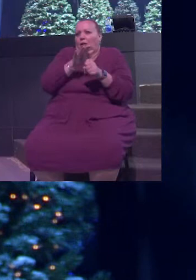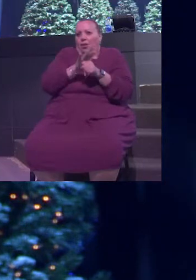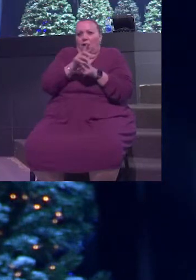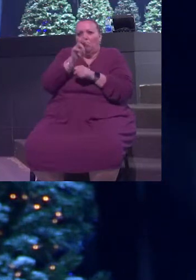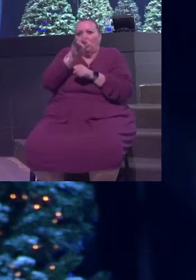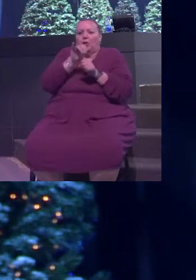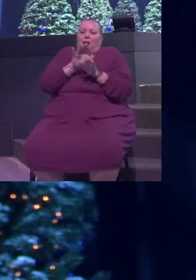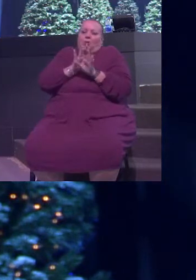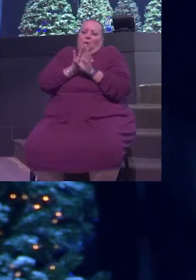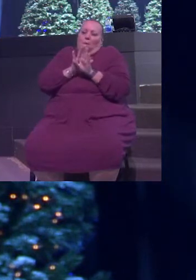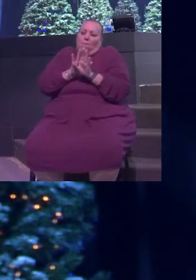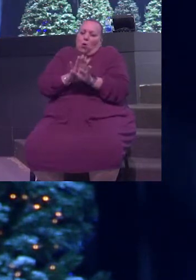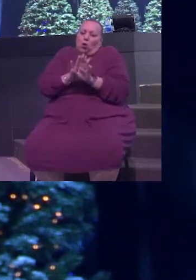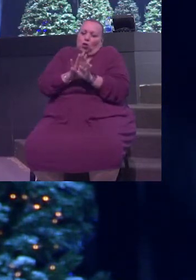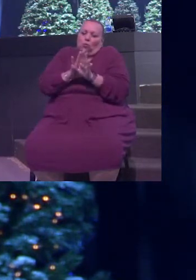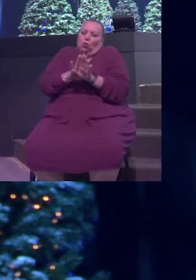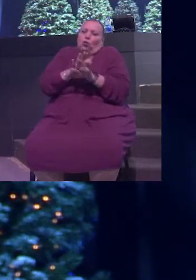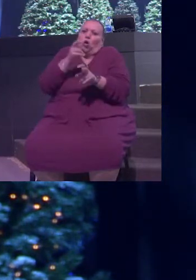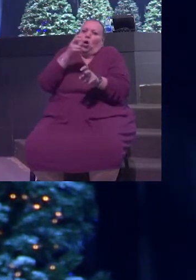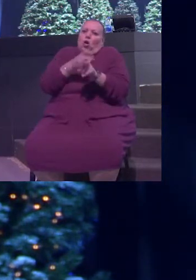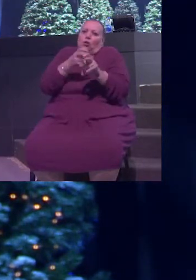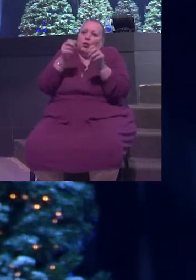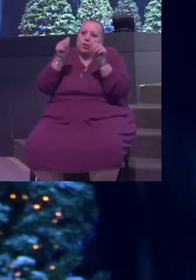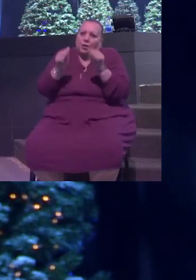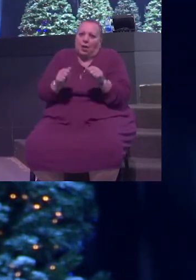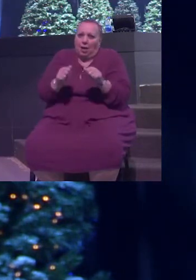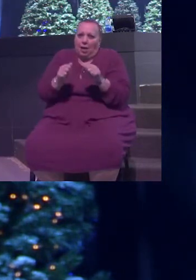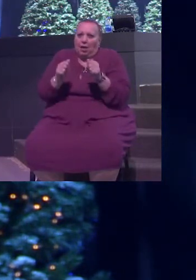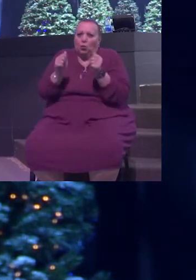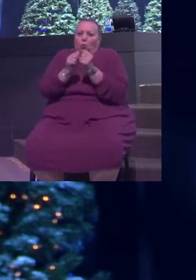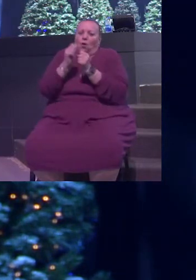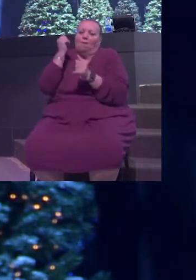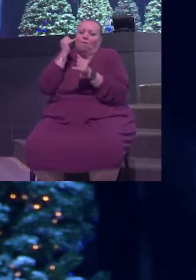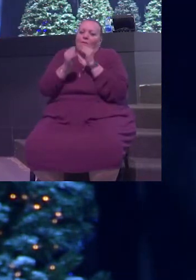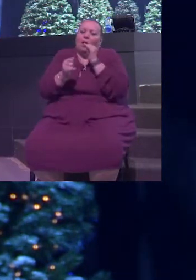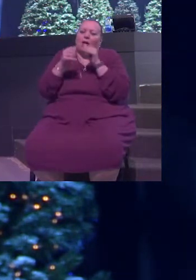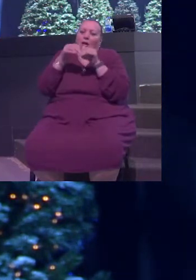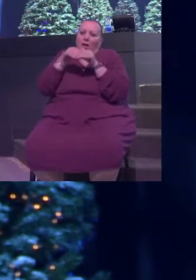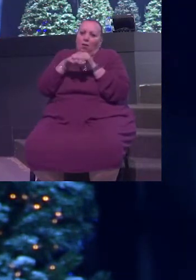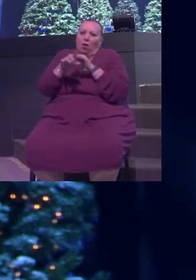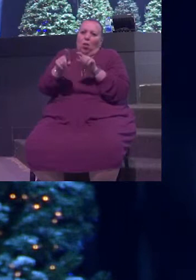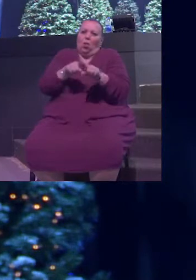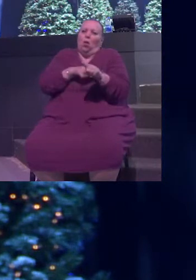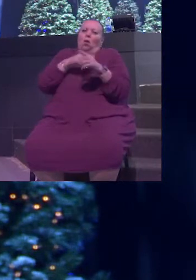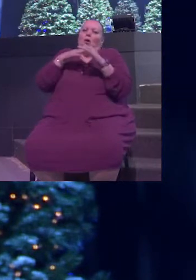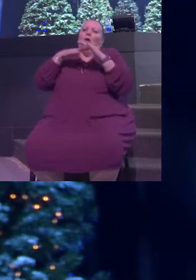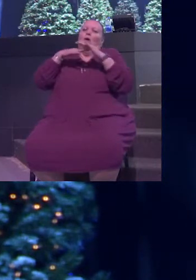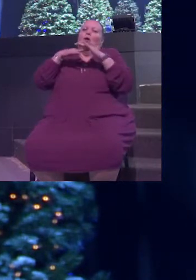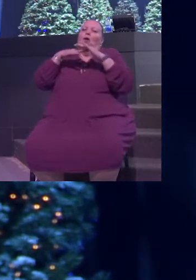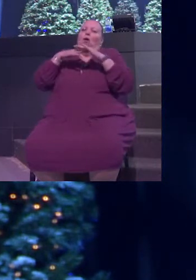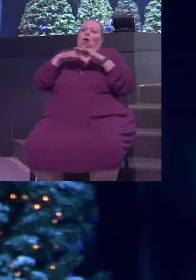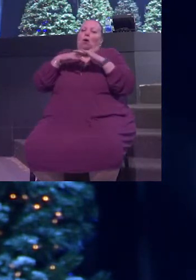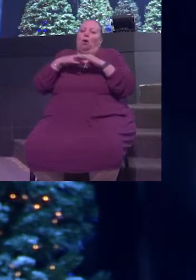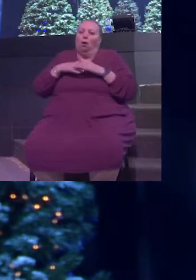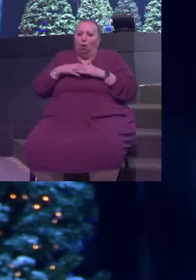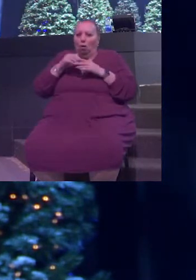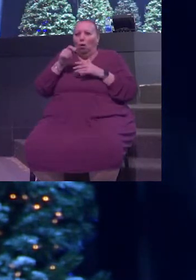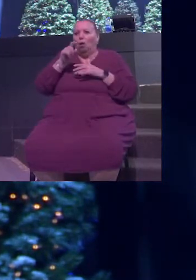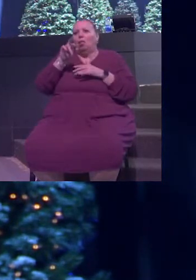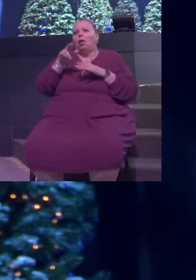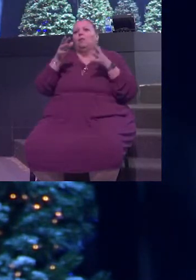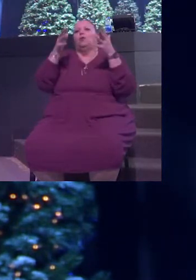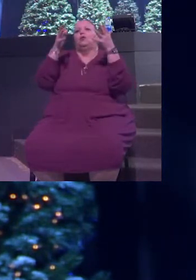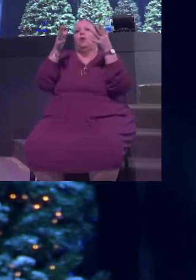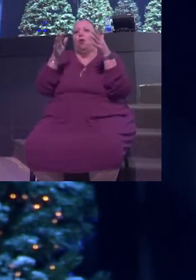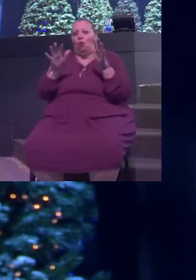has to push with all of her strength. With one final effort and a long sigh, her